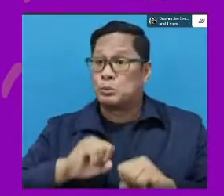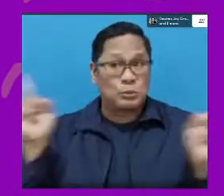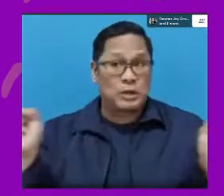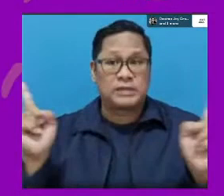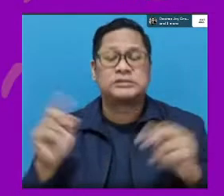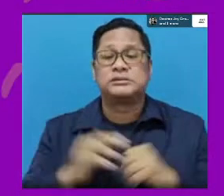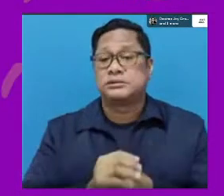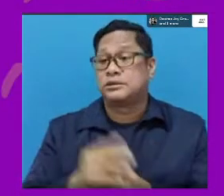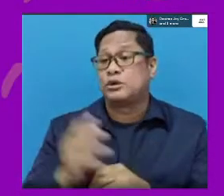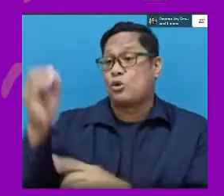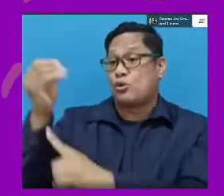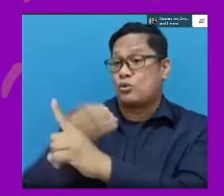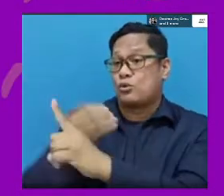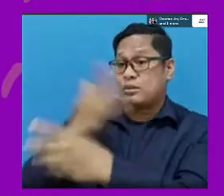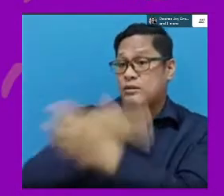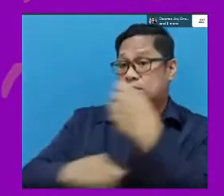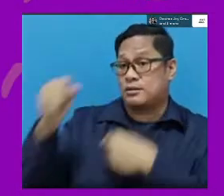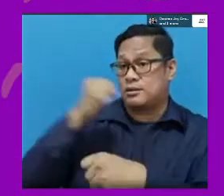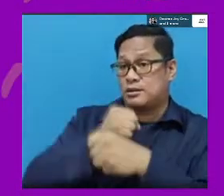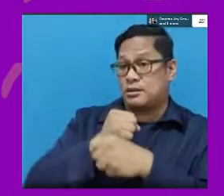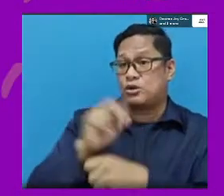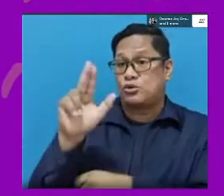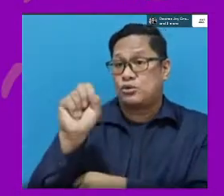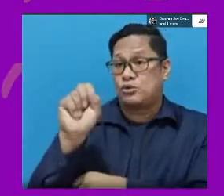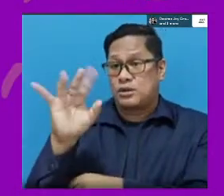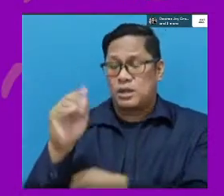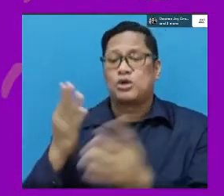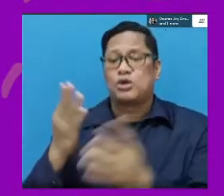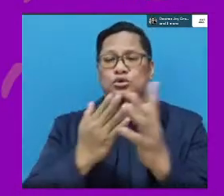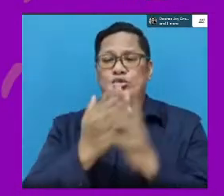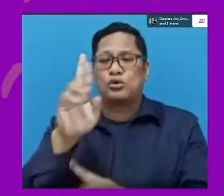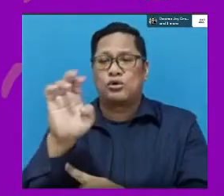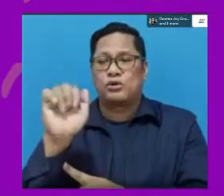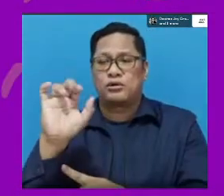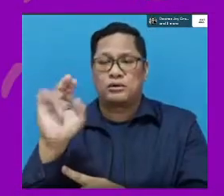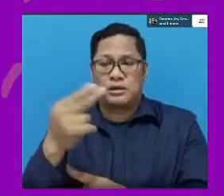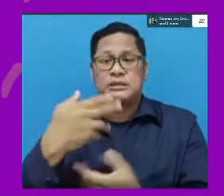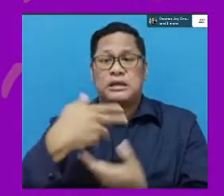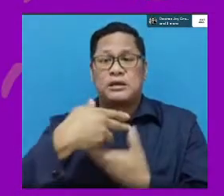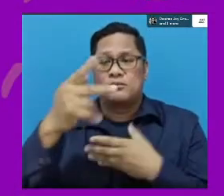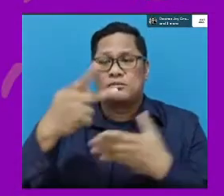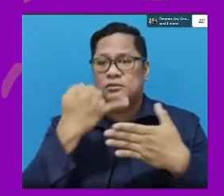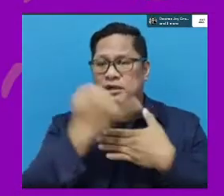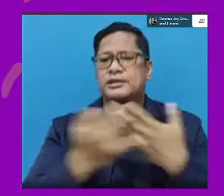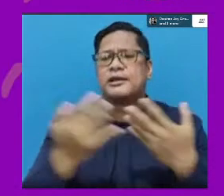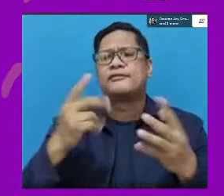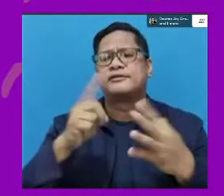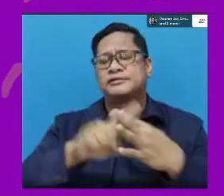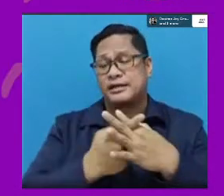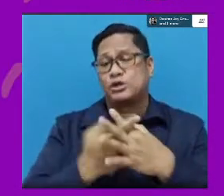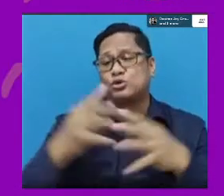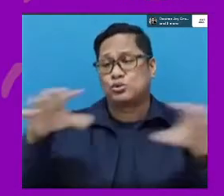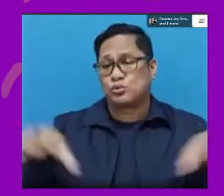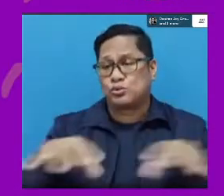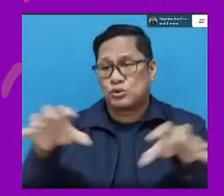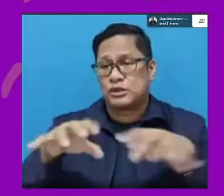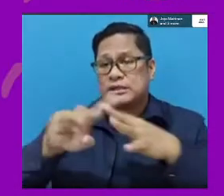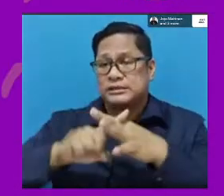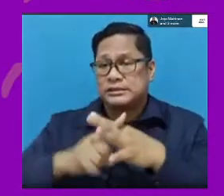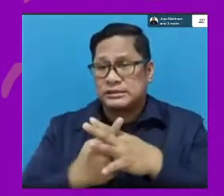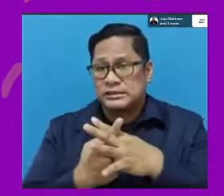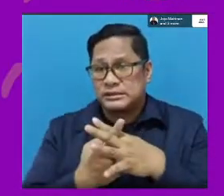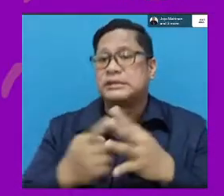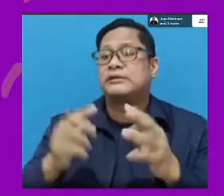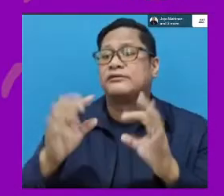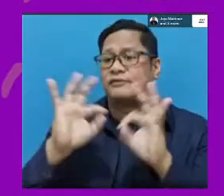last year, USAID, through the Reach Health Project, started to work with Lunas Collective to launch the Family